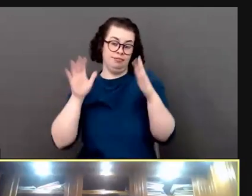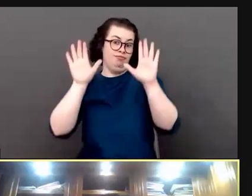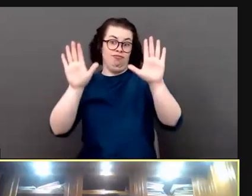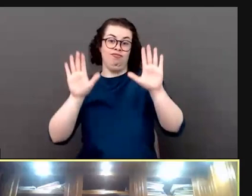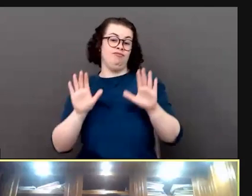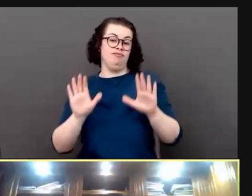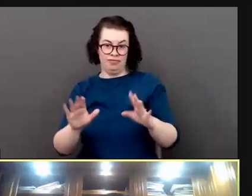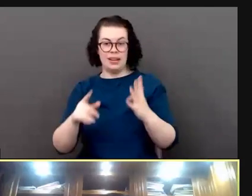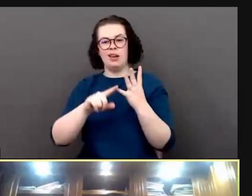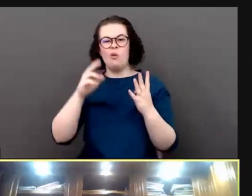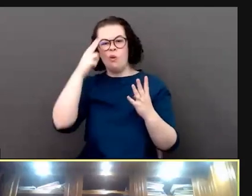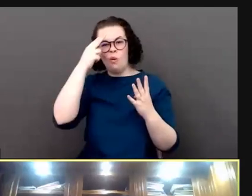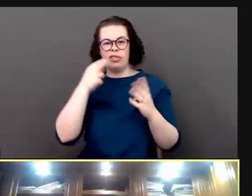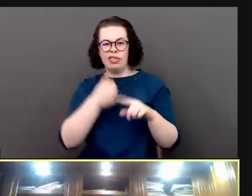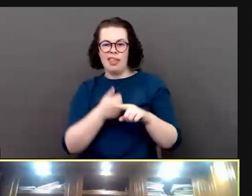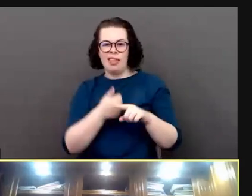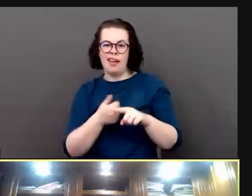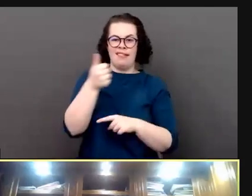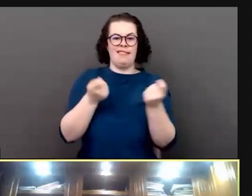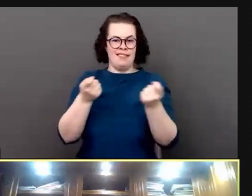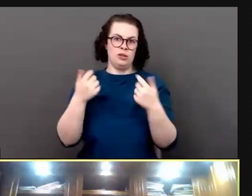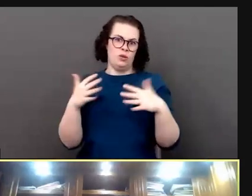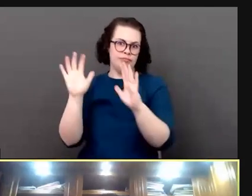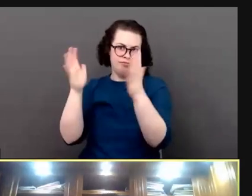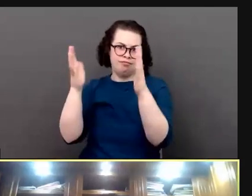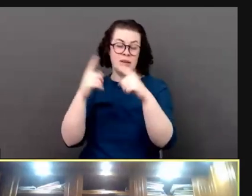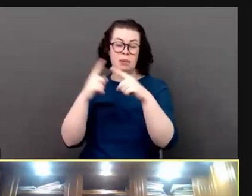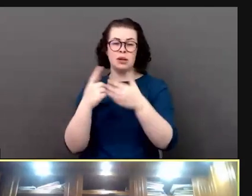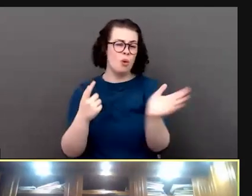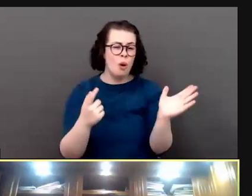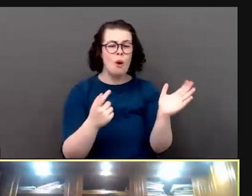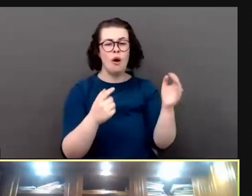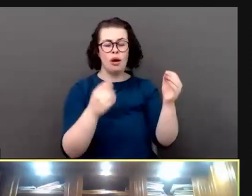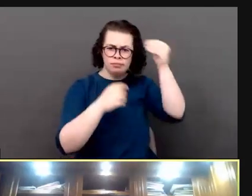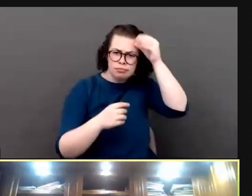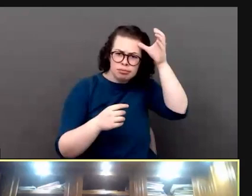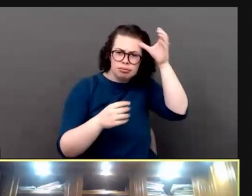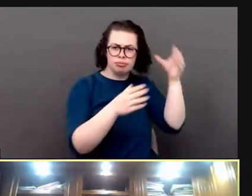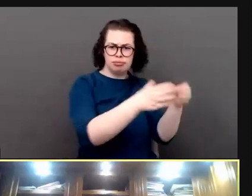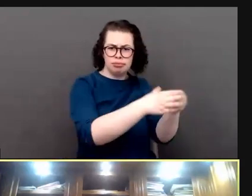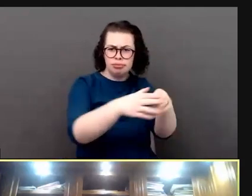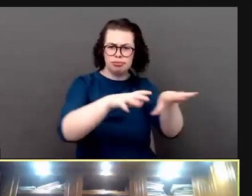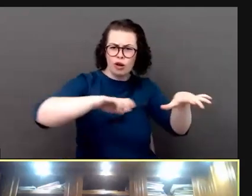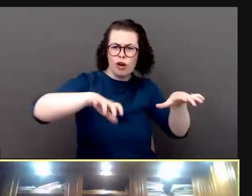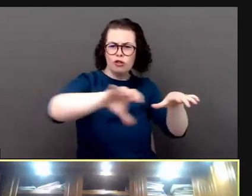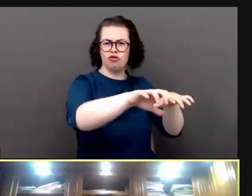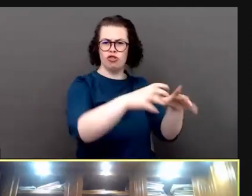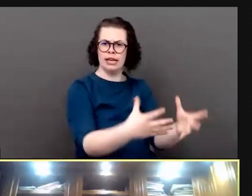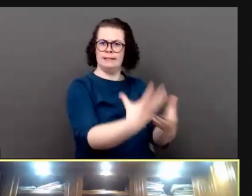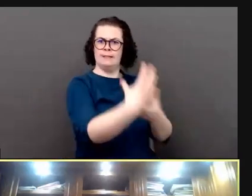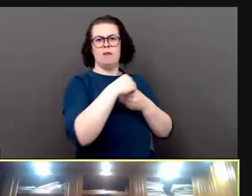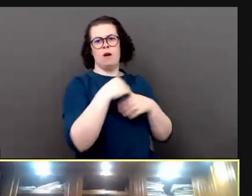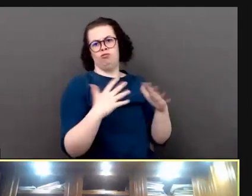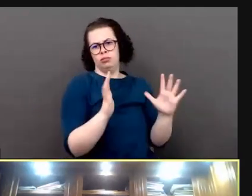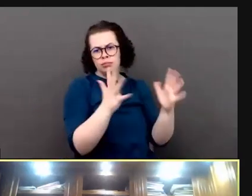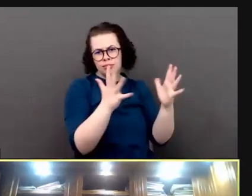presidency of the group, and yeah, and all the experts and those that contributed at national level, because really